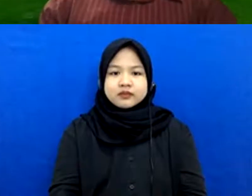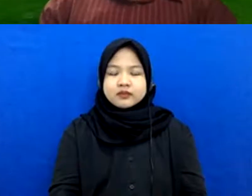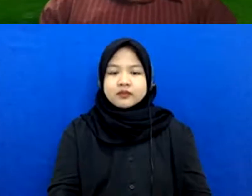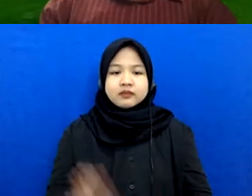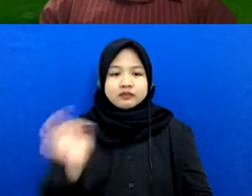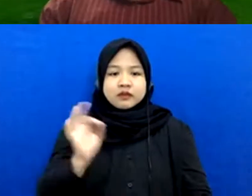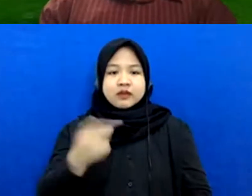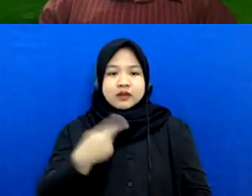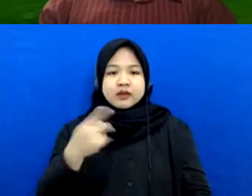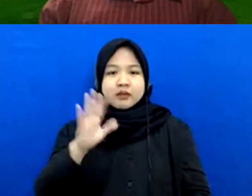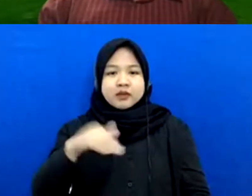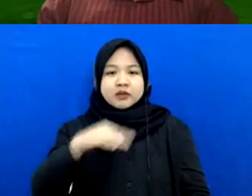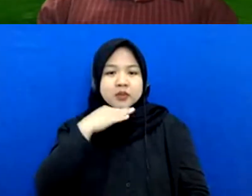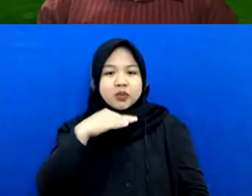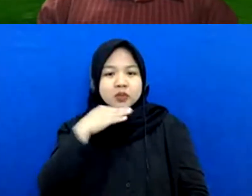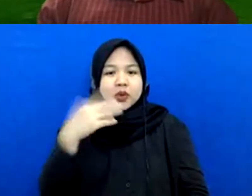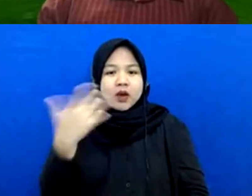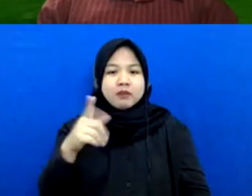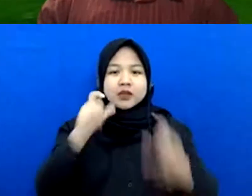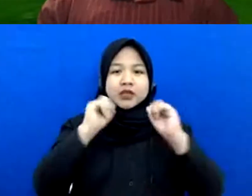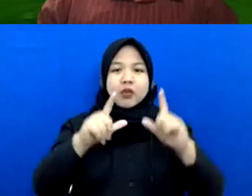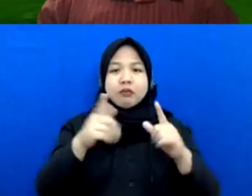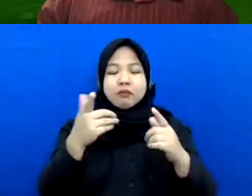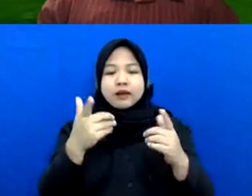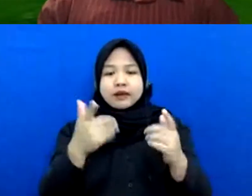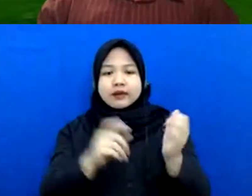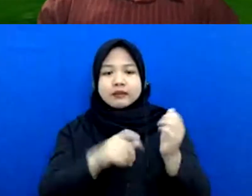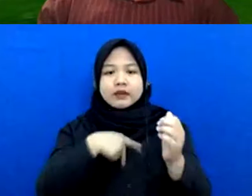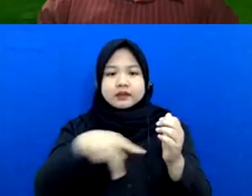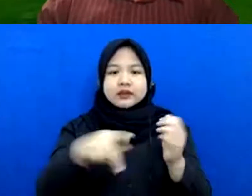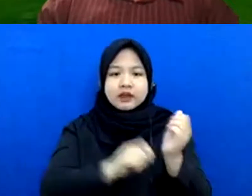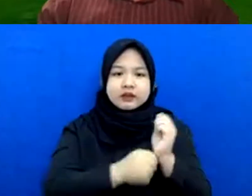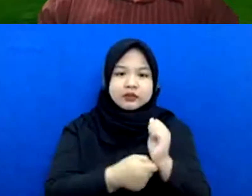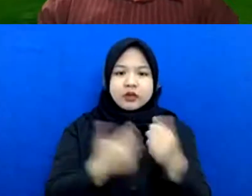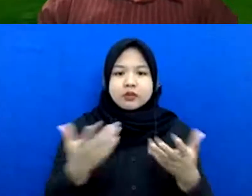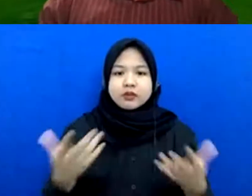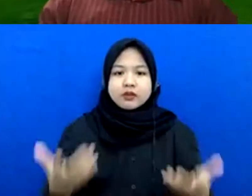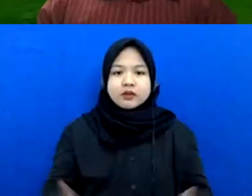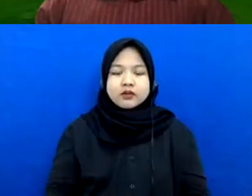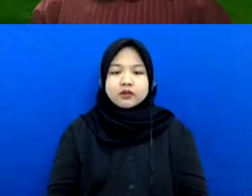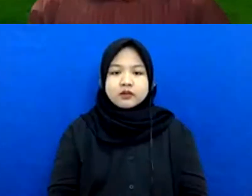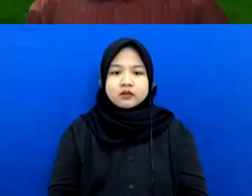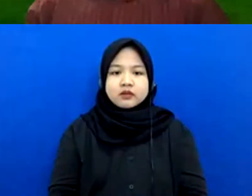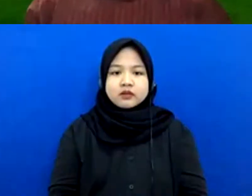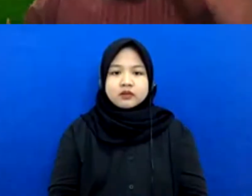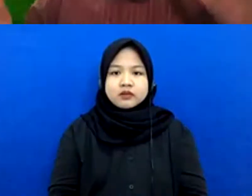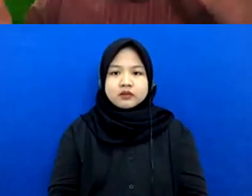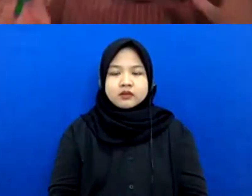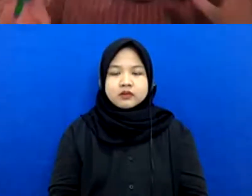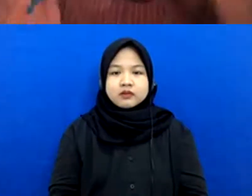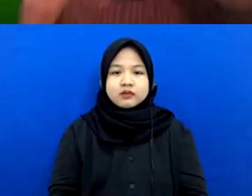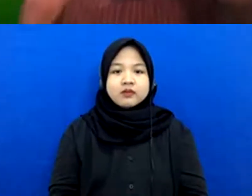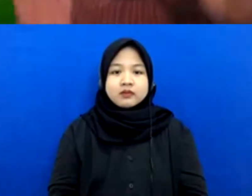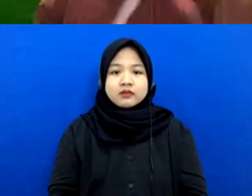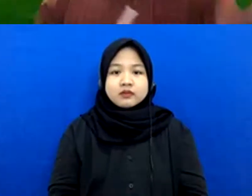to hear what the respondents and participants tell us about that. Yeah, which is good.